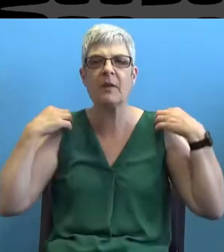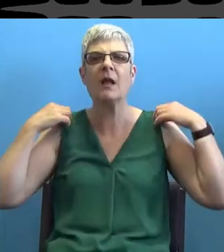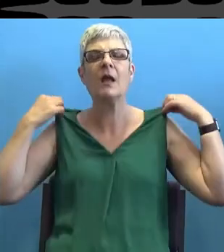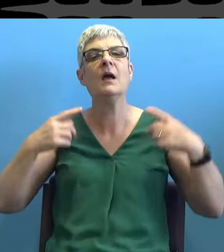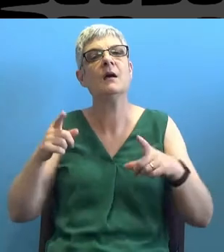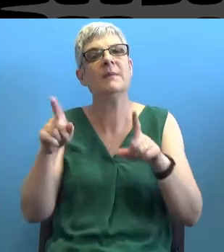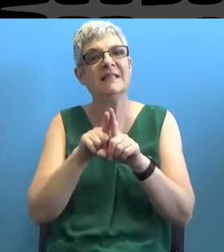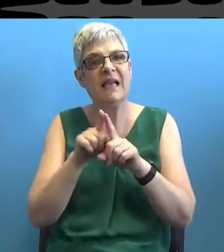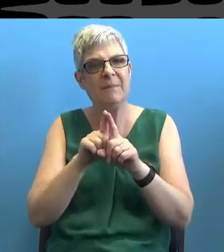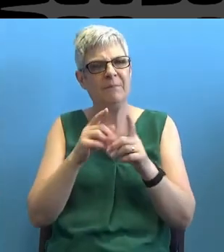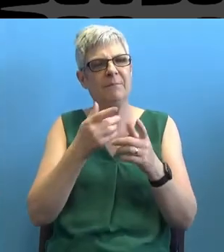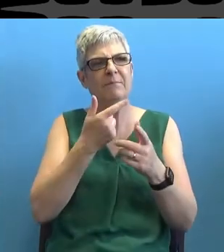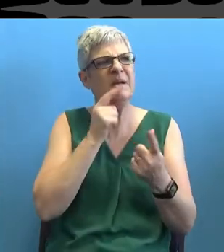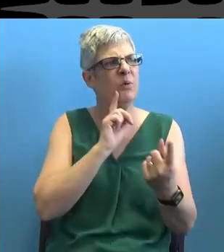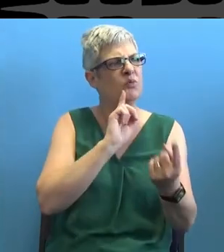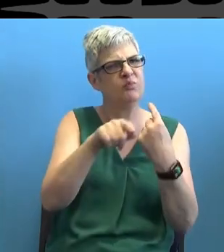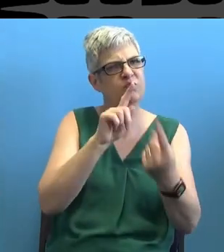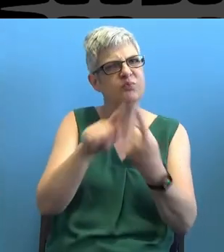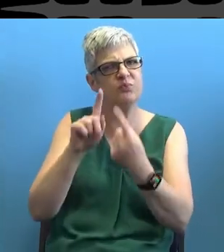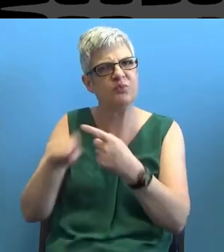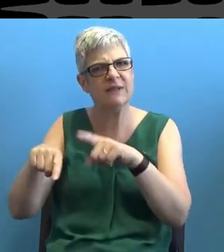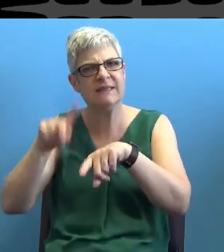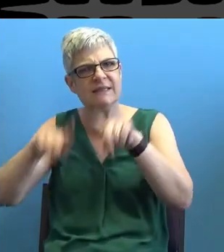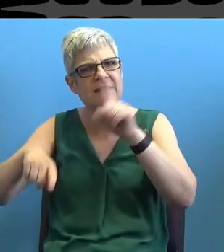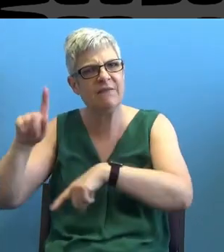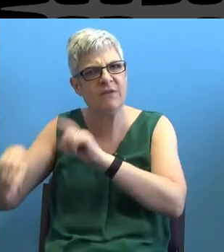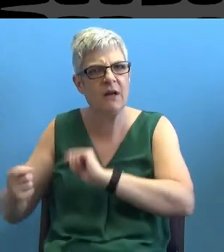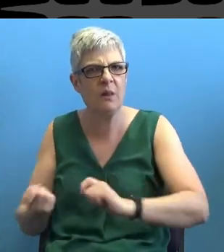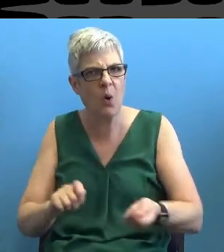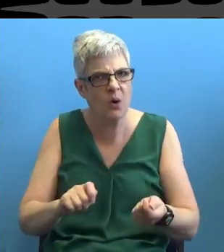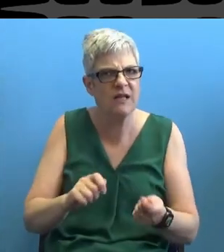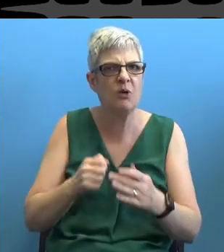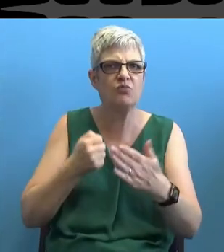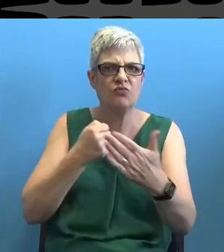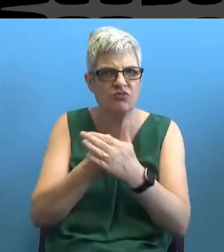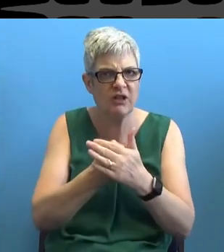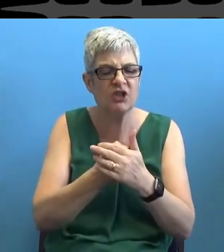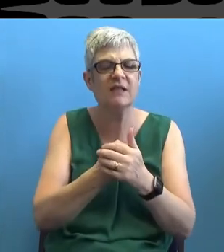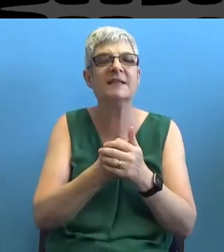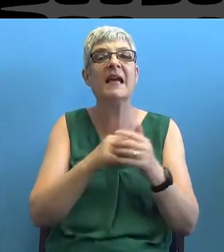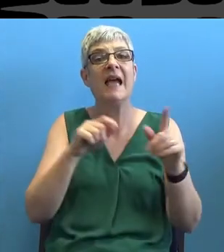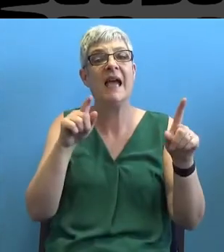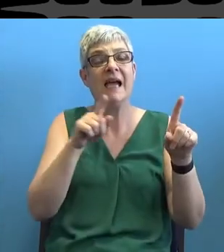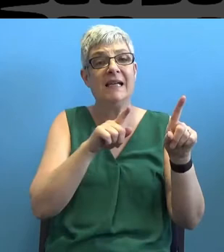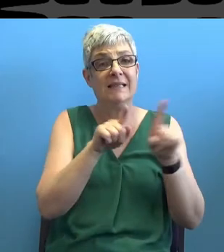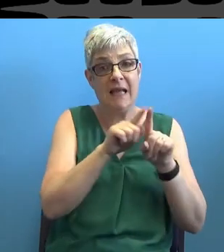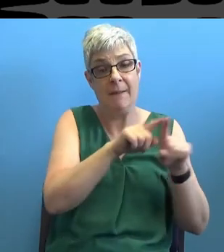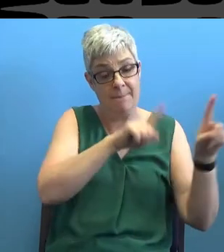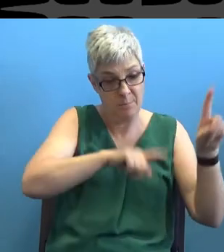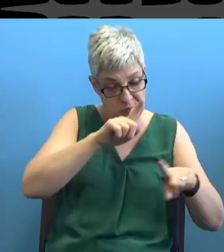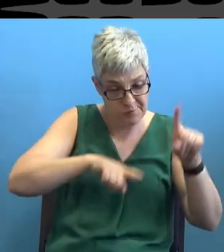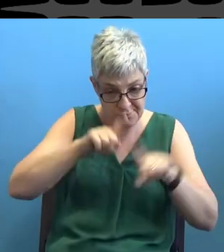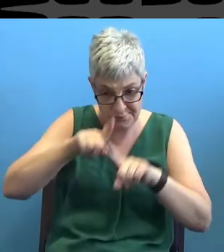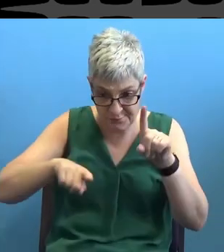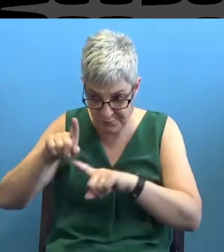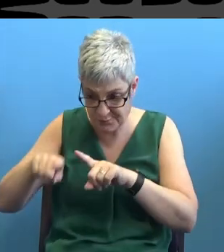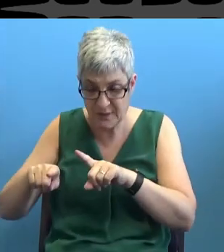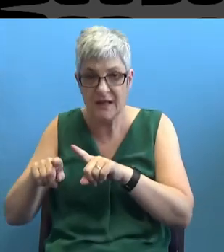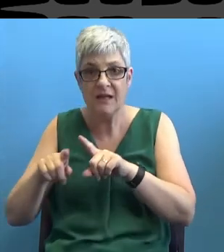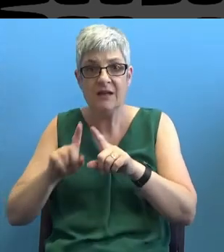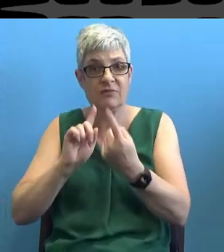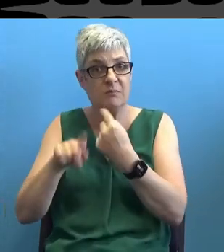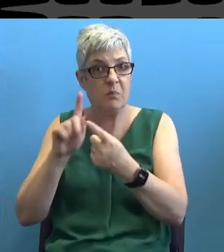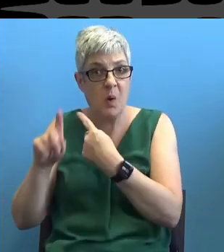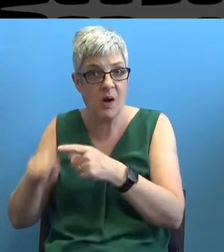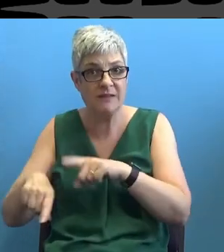to lockdown and restrictions, and just as people are responding differently to the rollback, saying it's too fast or it's too